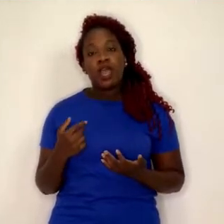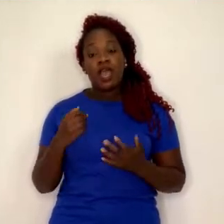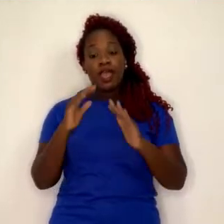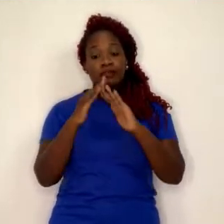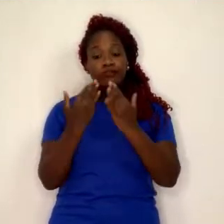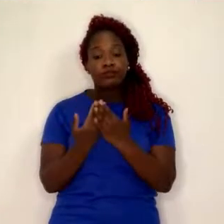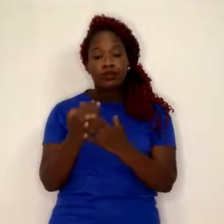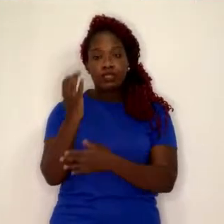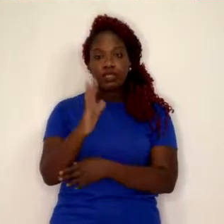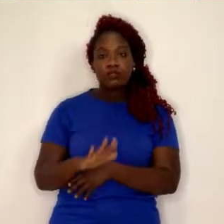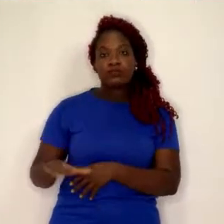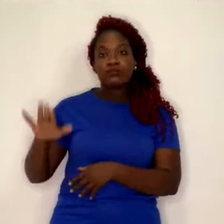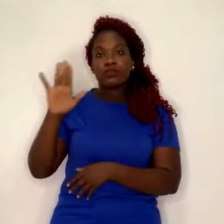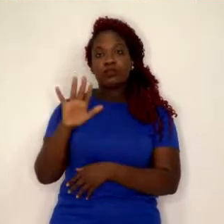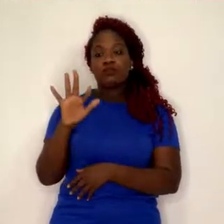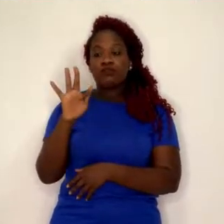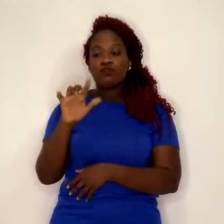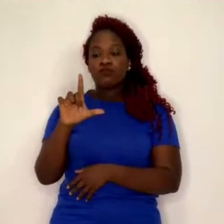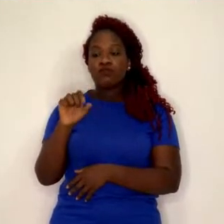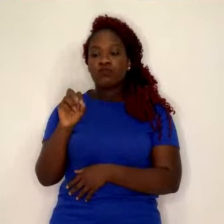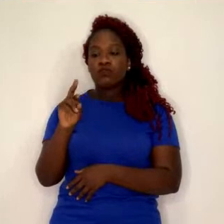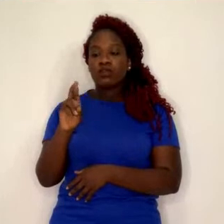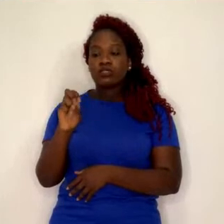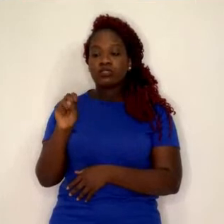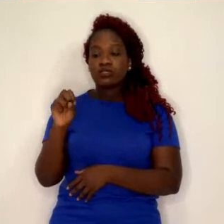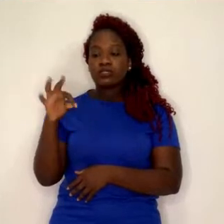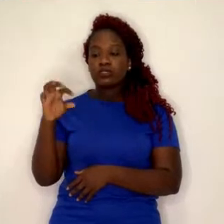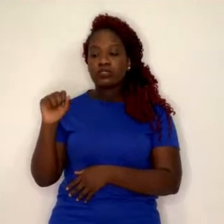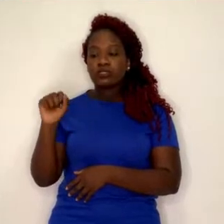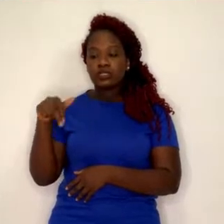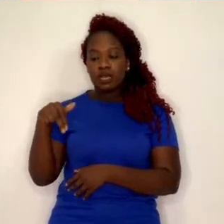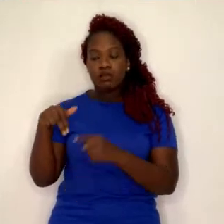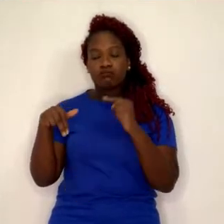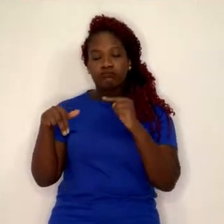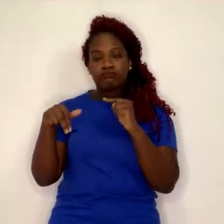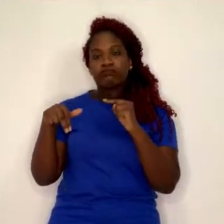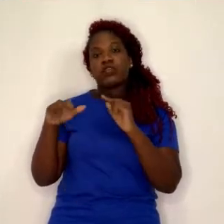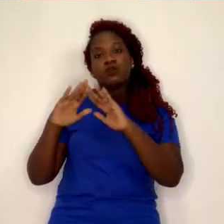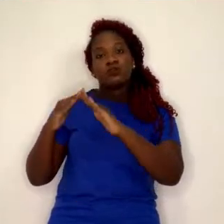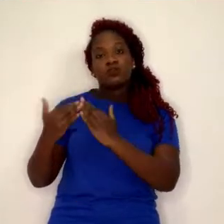may also state that the National School for San Fernandes